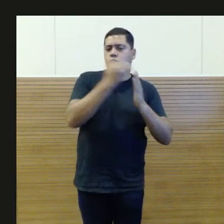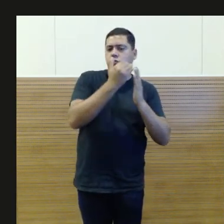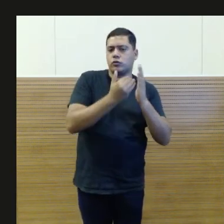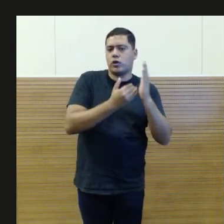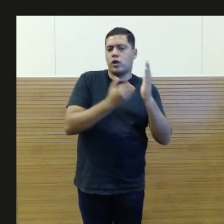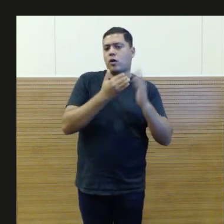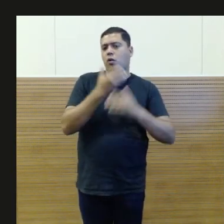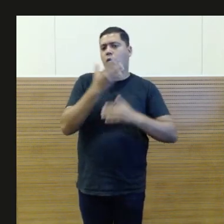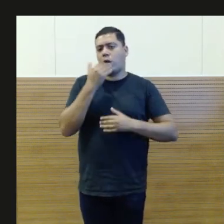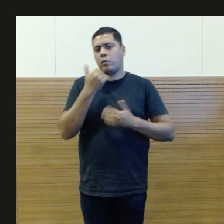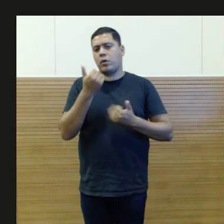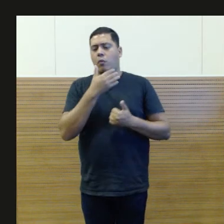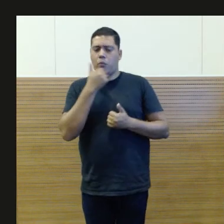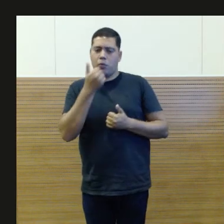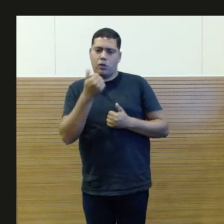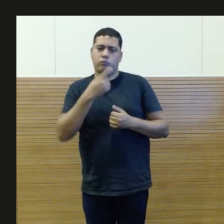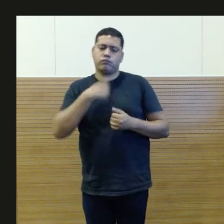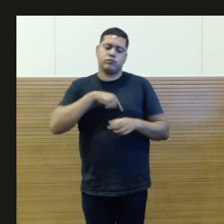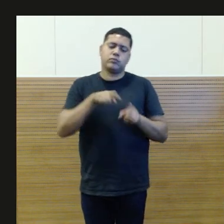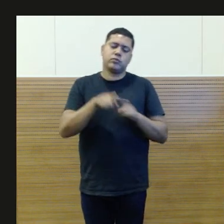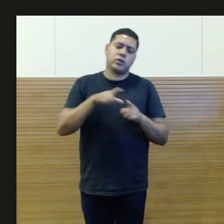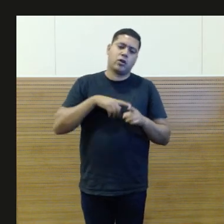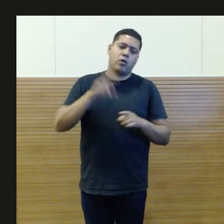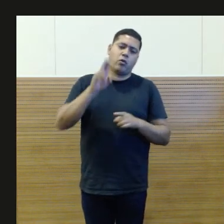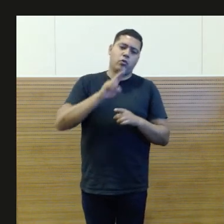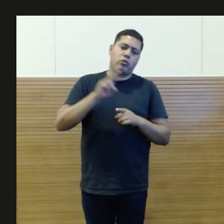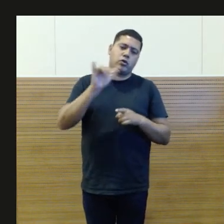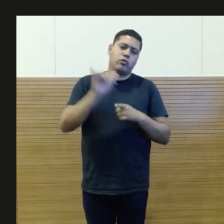obesity, that they allow us to have these